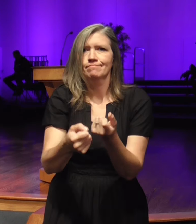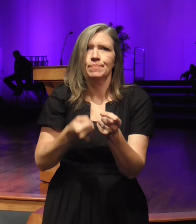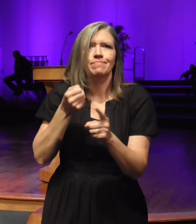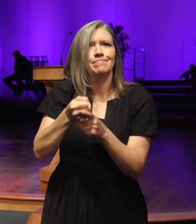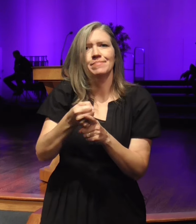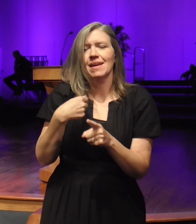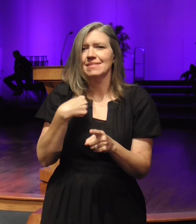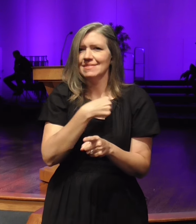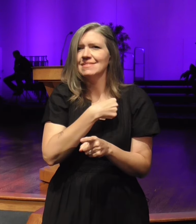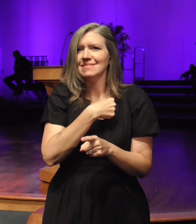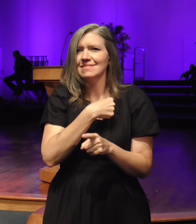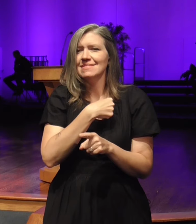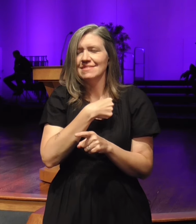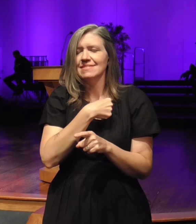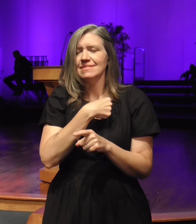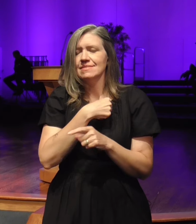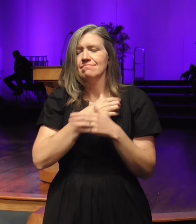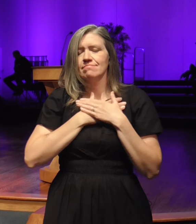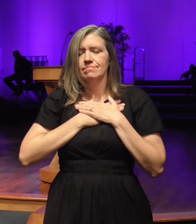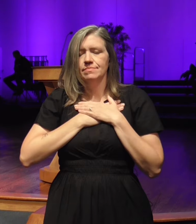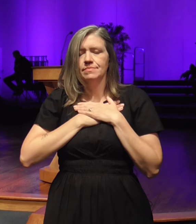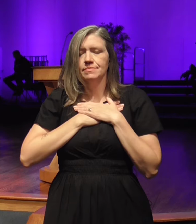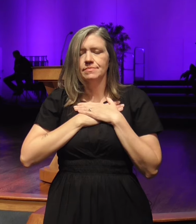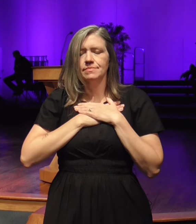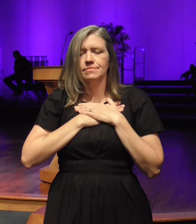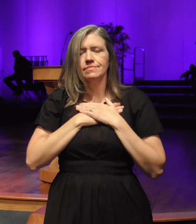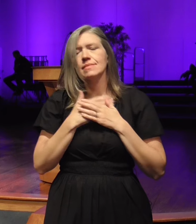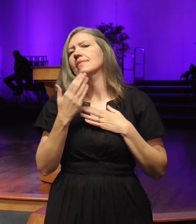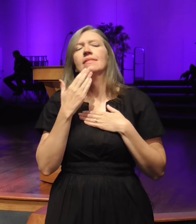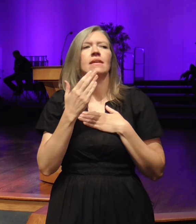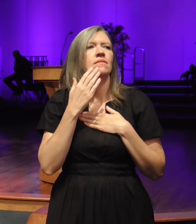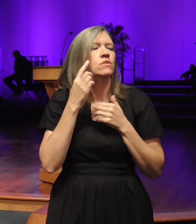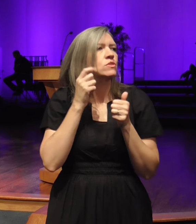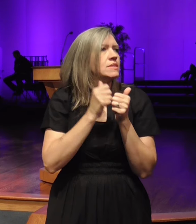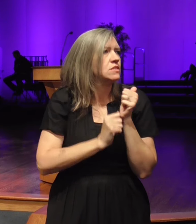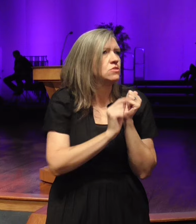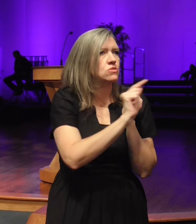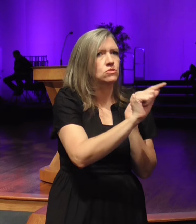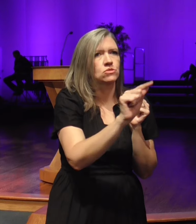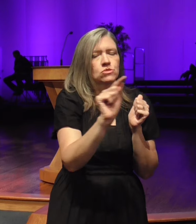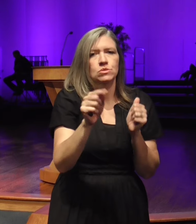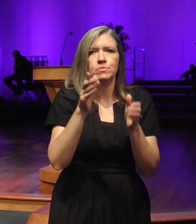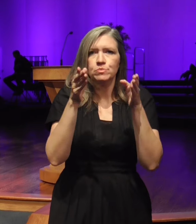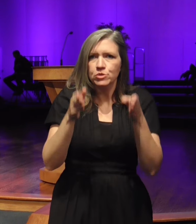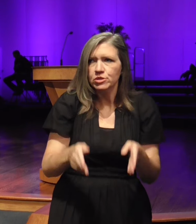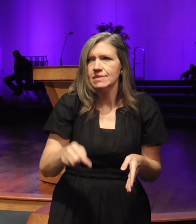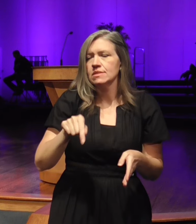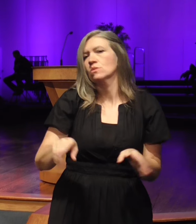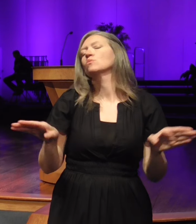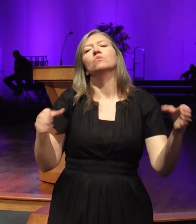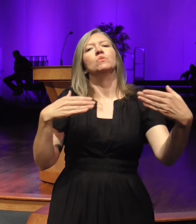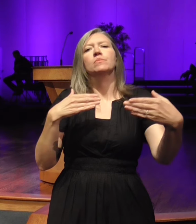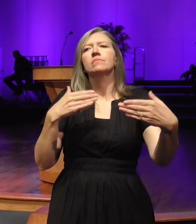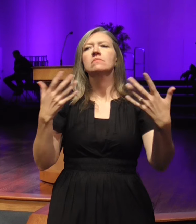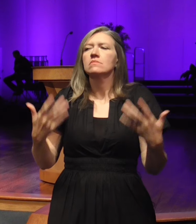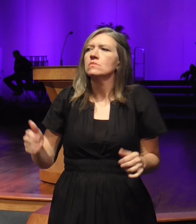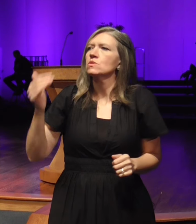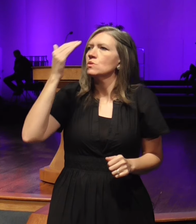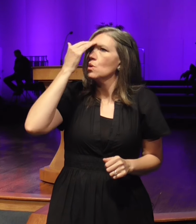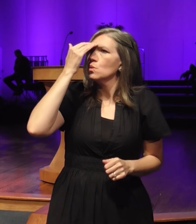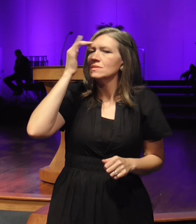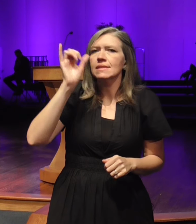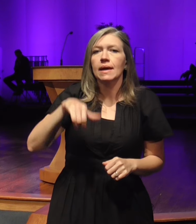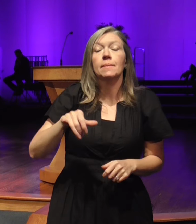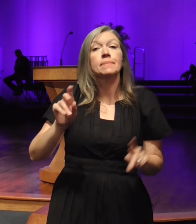of appearances, there is a power that moves us and draws us. I'm so